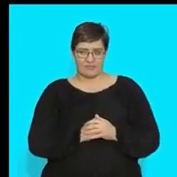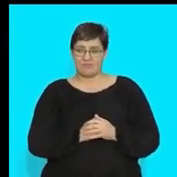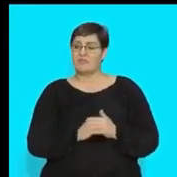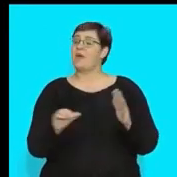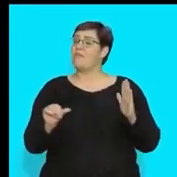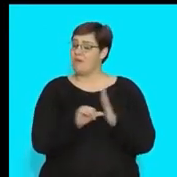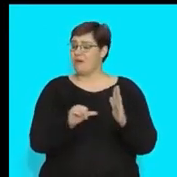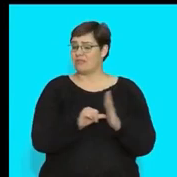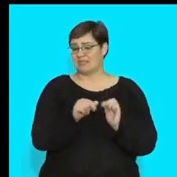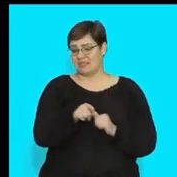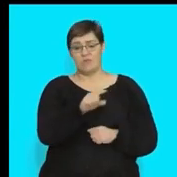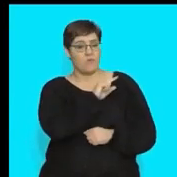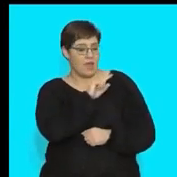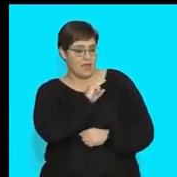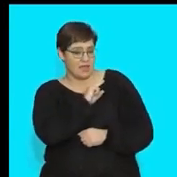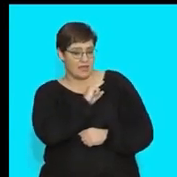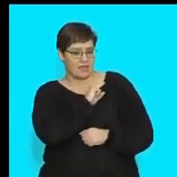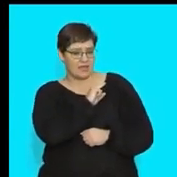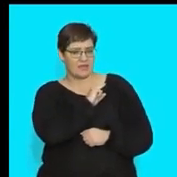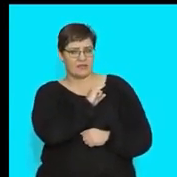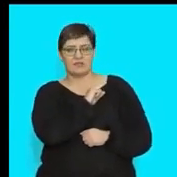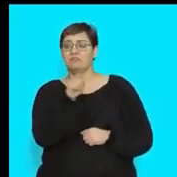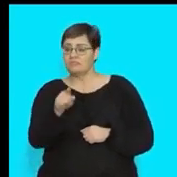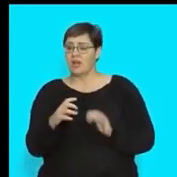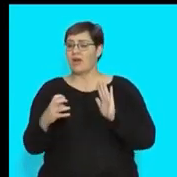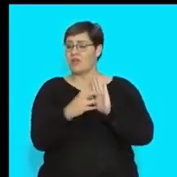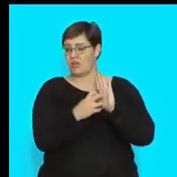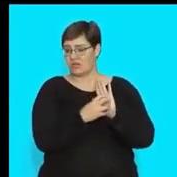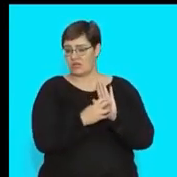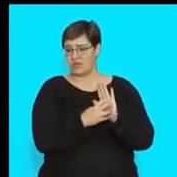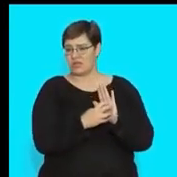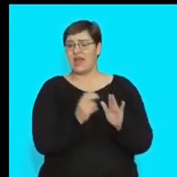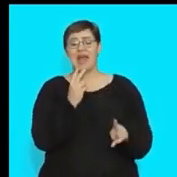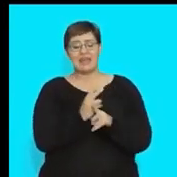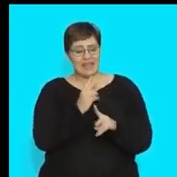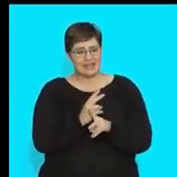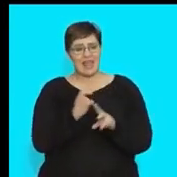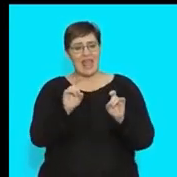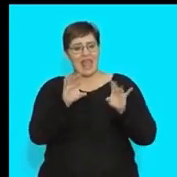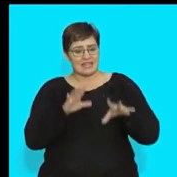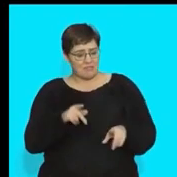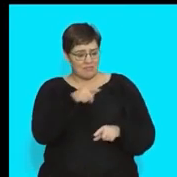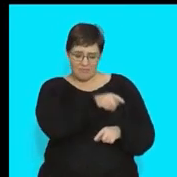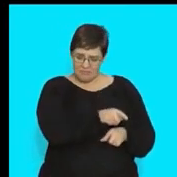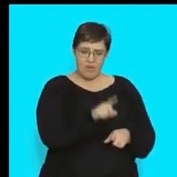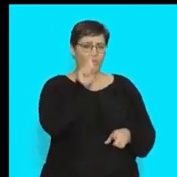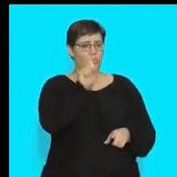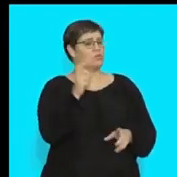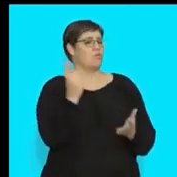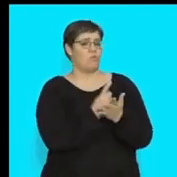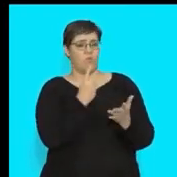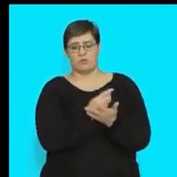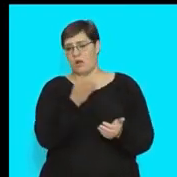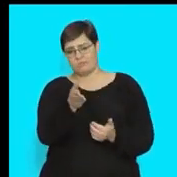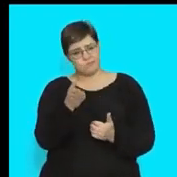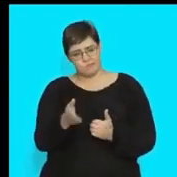very important, right? Because this is a very important diagram. And again, like the root, this is a question